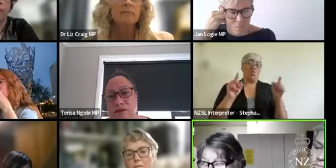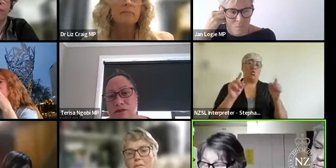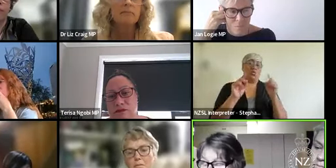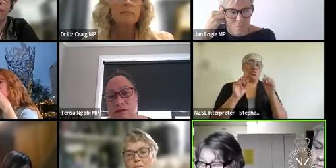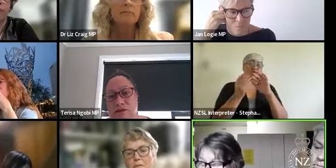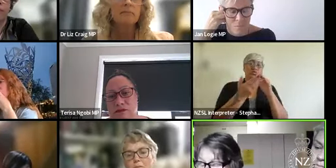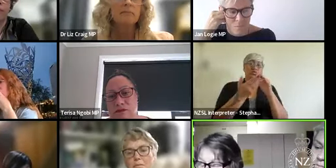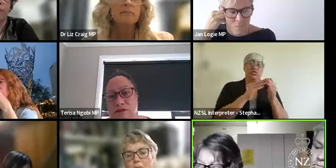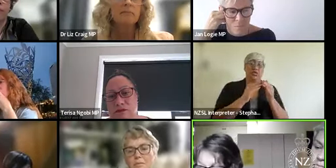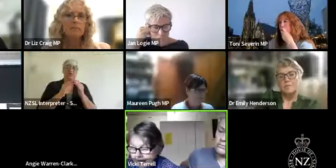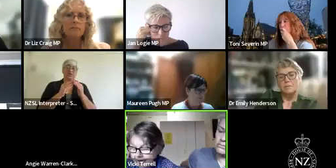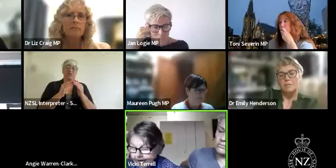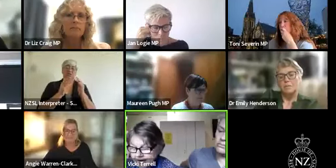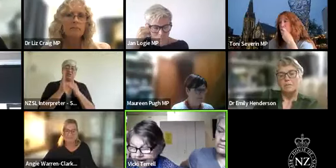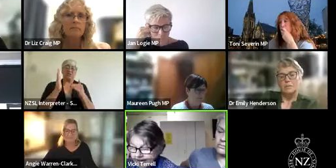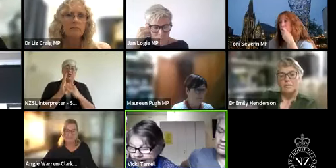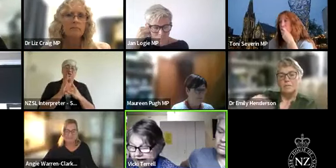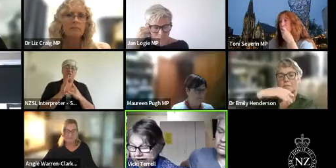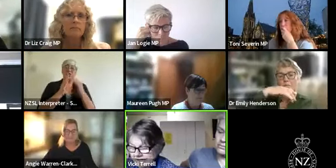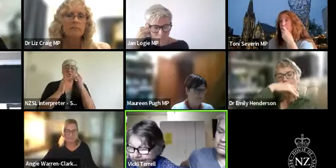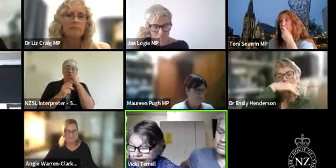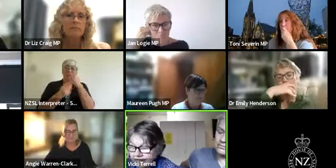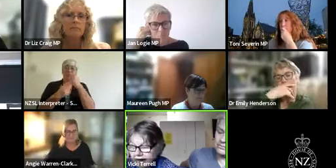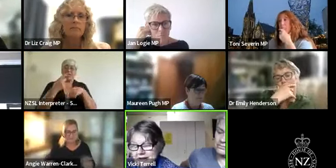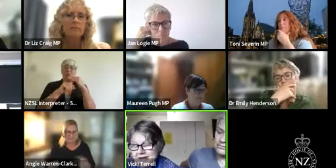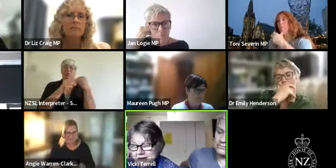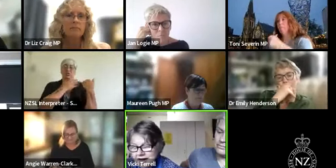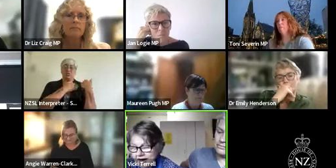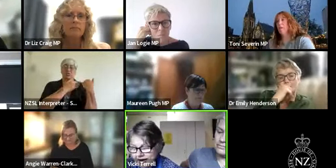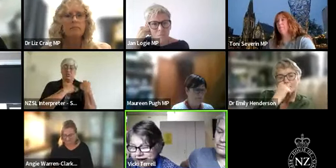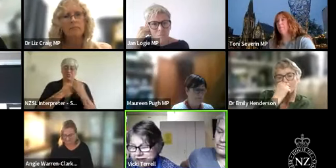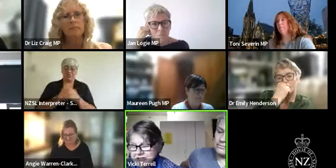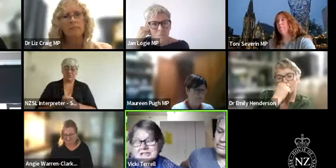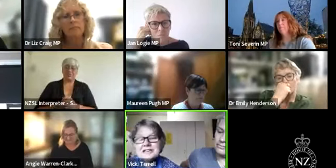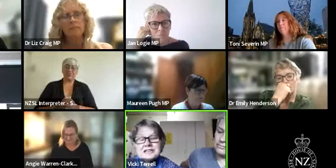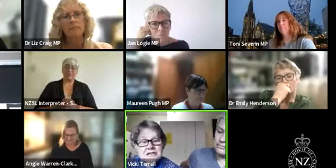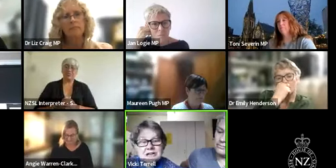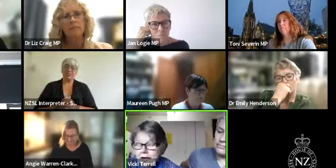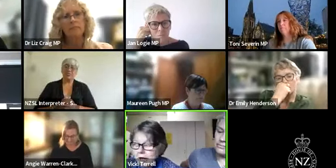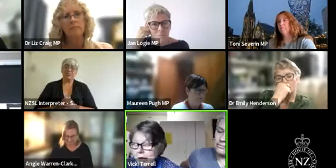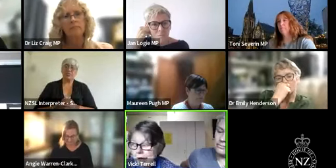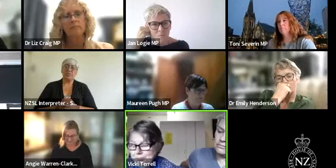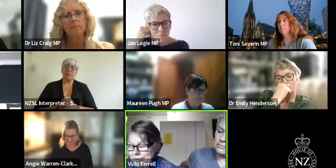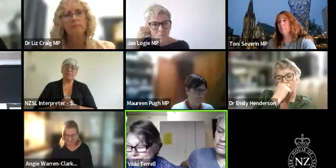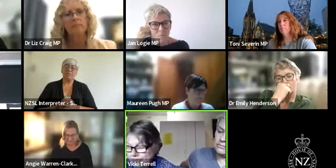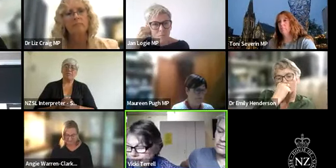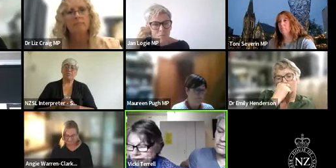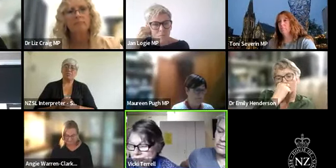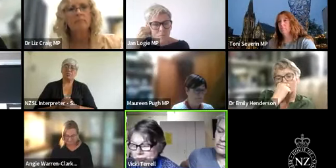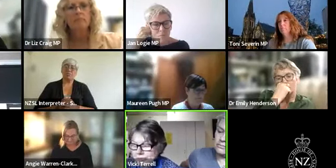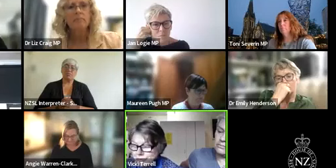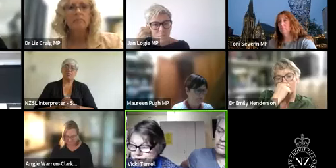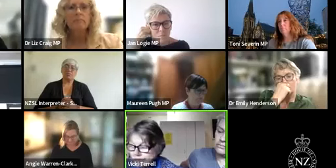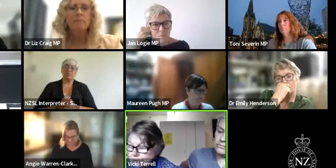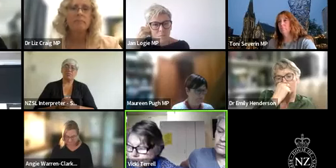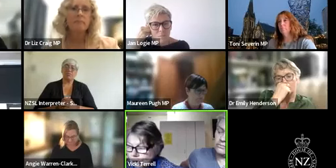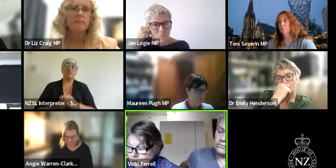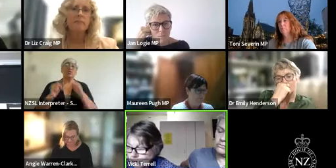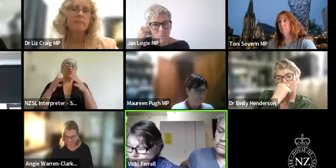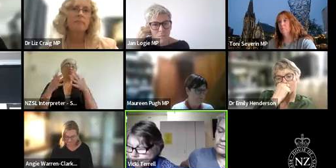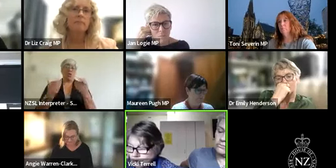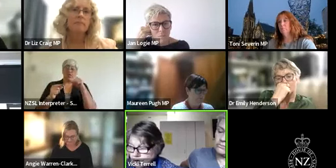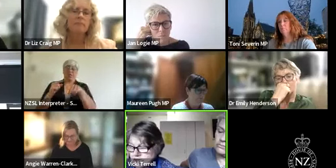dit speel yet again. We kaya dit able people